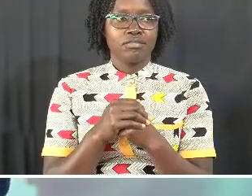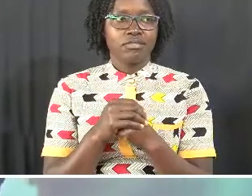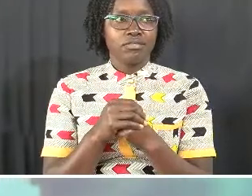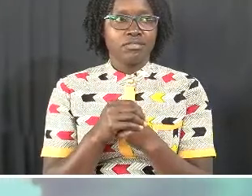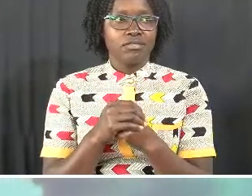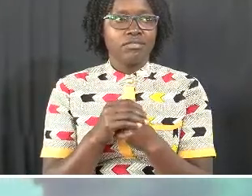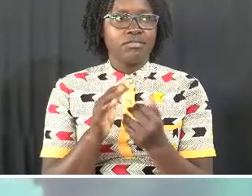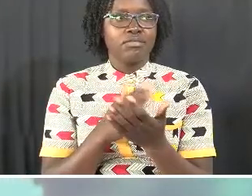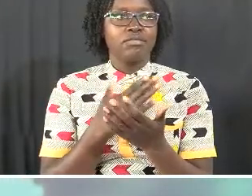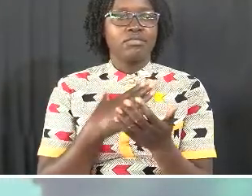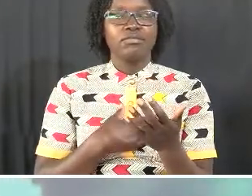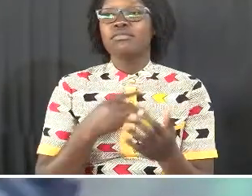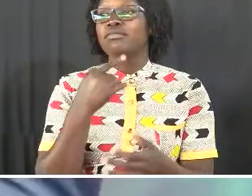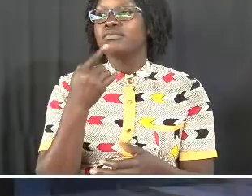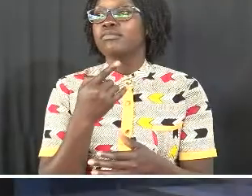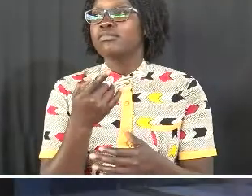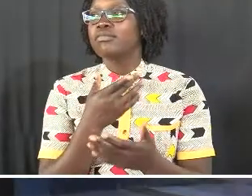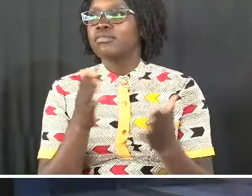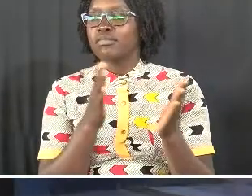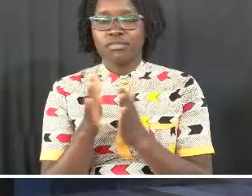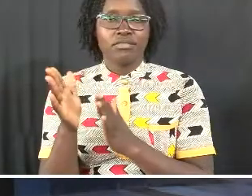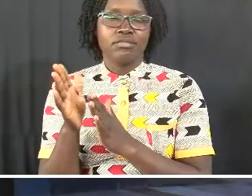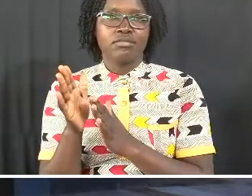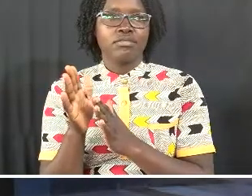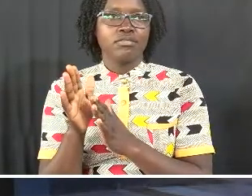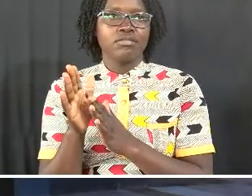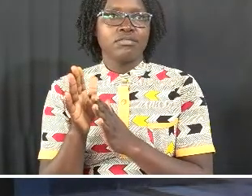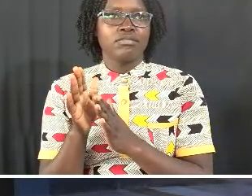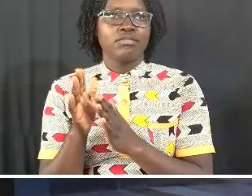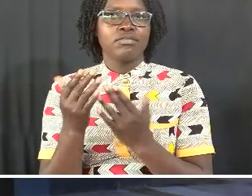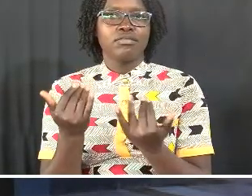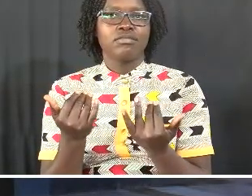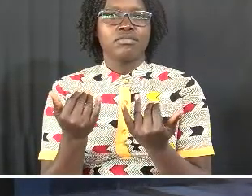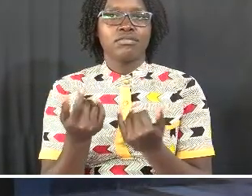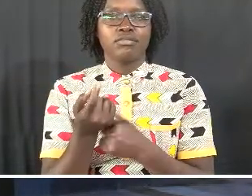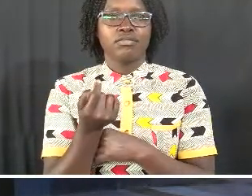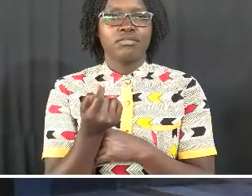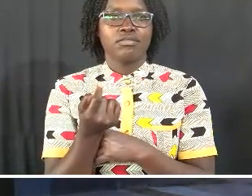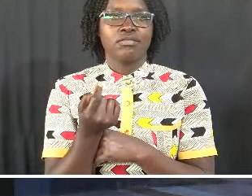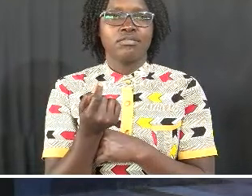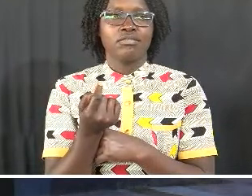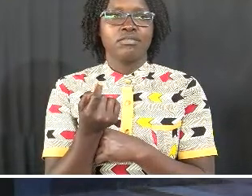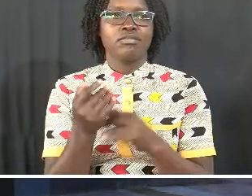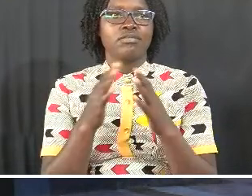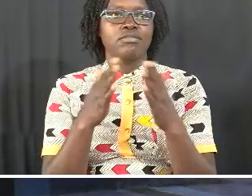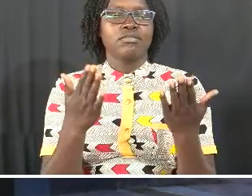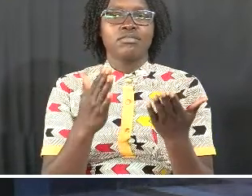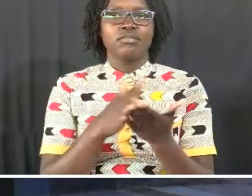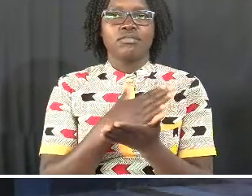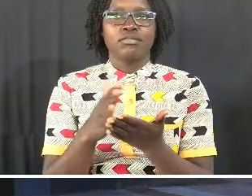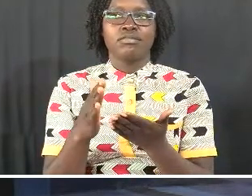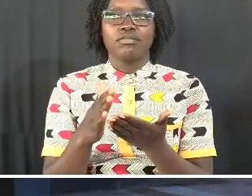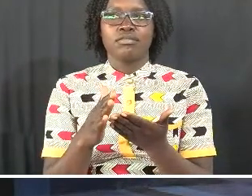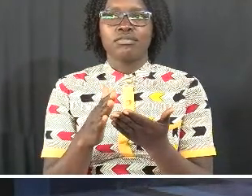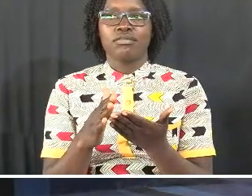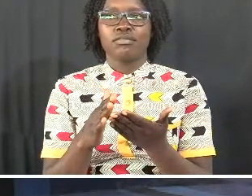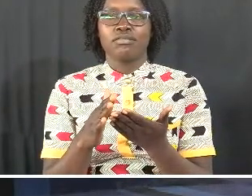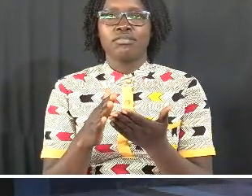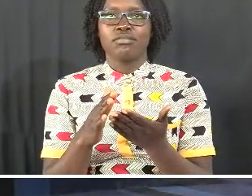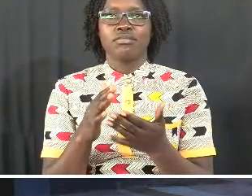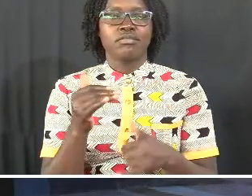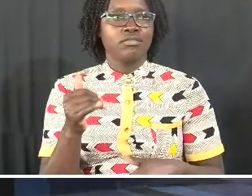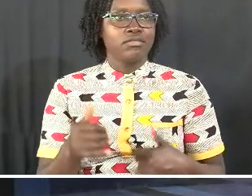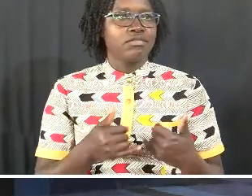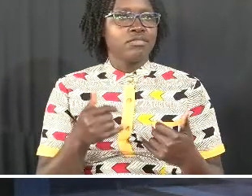home? Somebody was saying in where we were preparing that he's now a minority in his house. And I share with him because if you join my